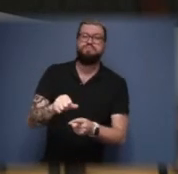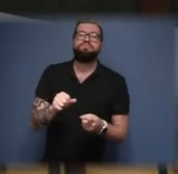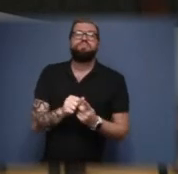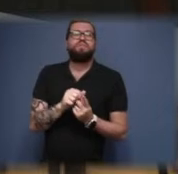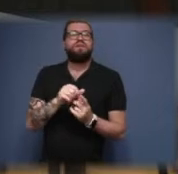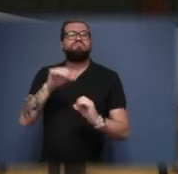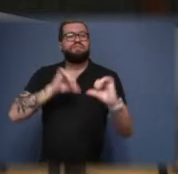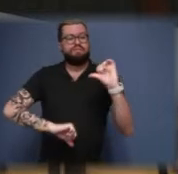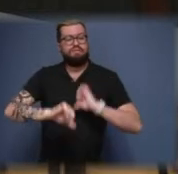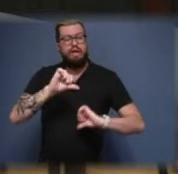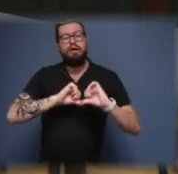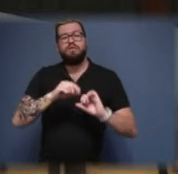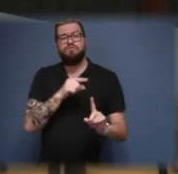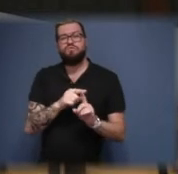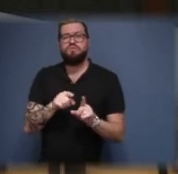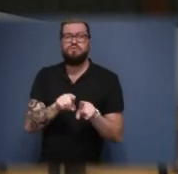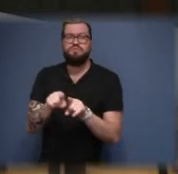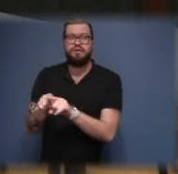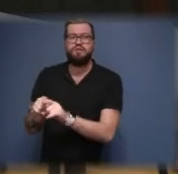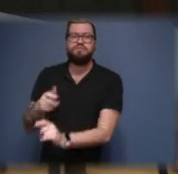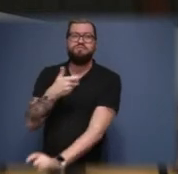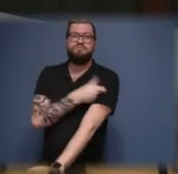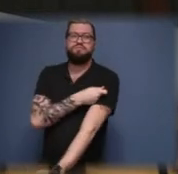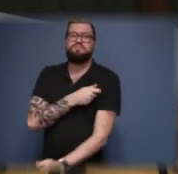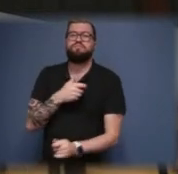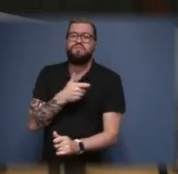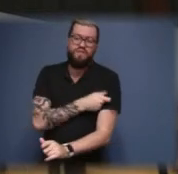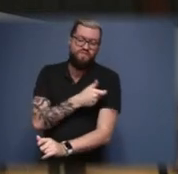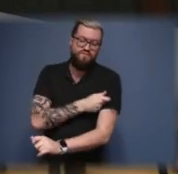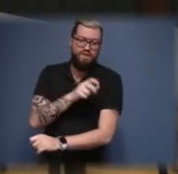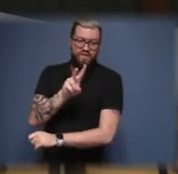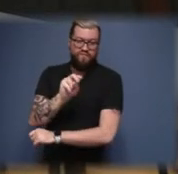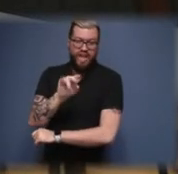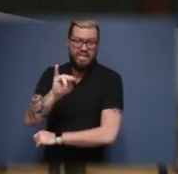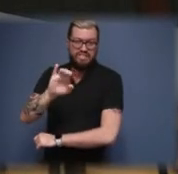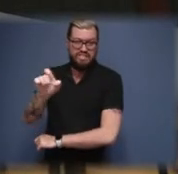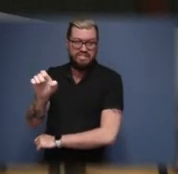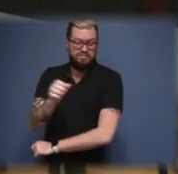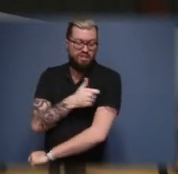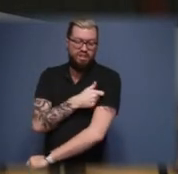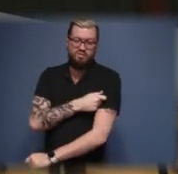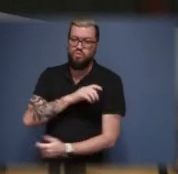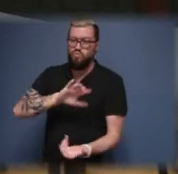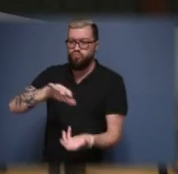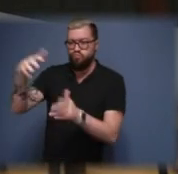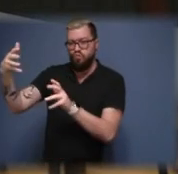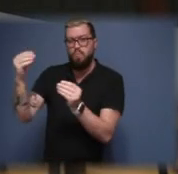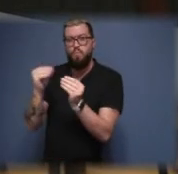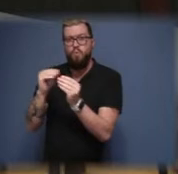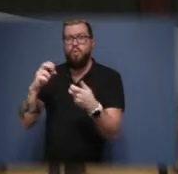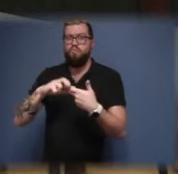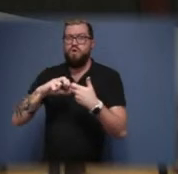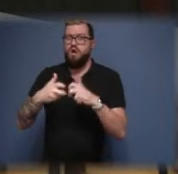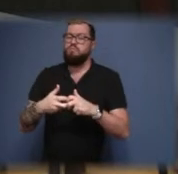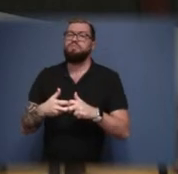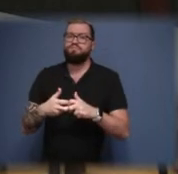science, also these vaccines and other stuff, is causing more problems. And the millers, the farm,